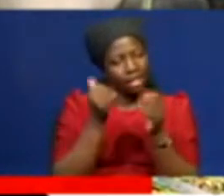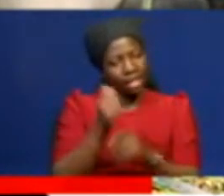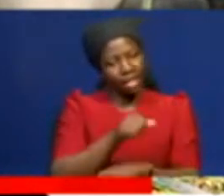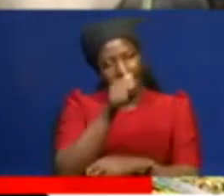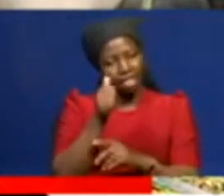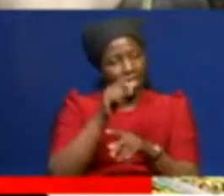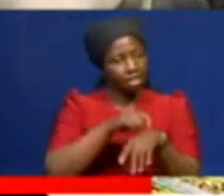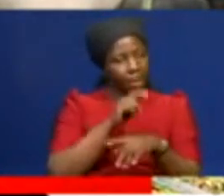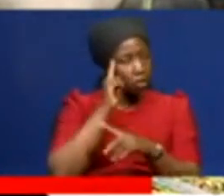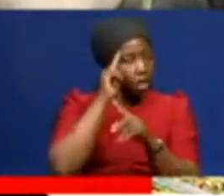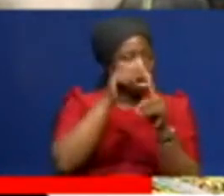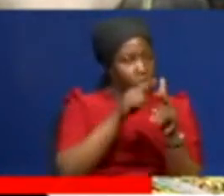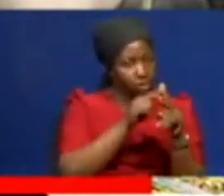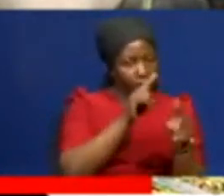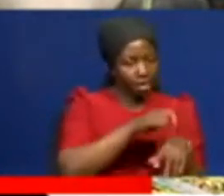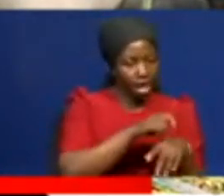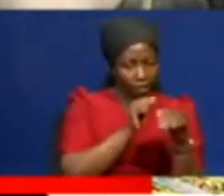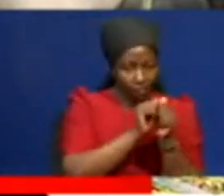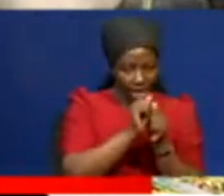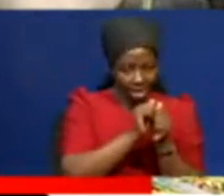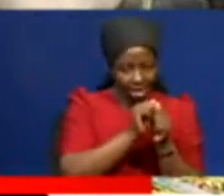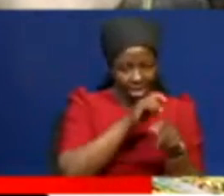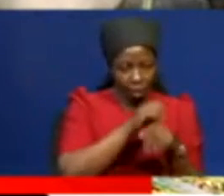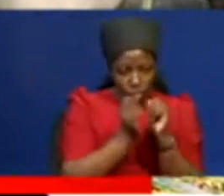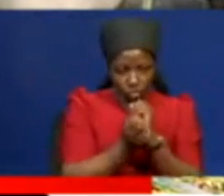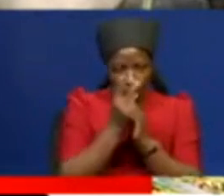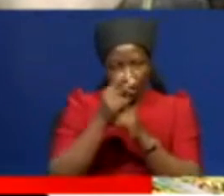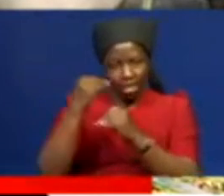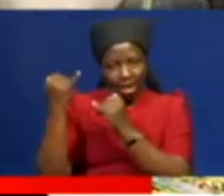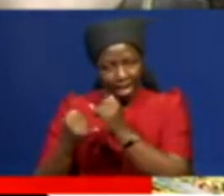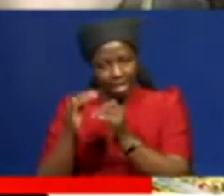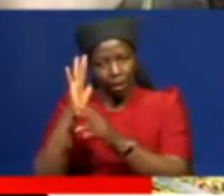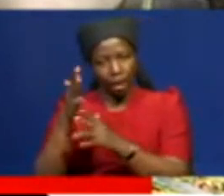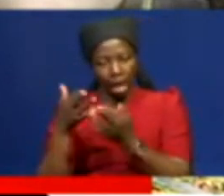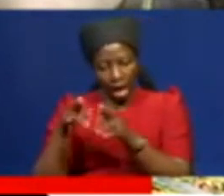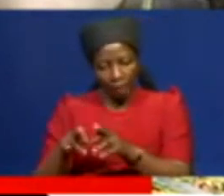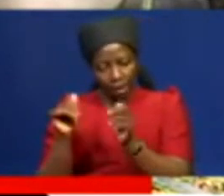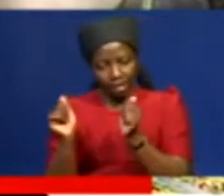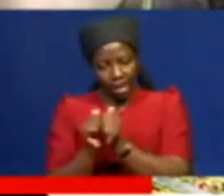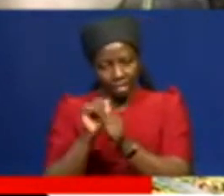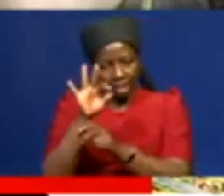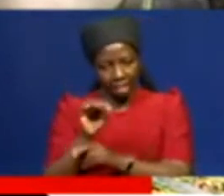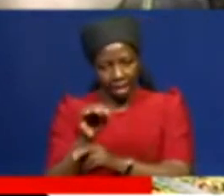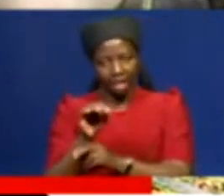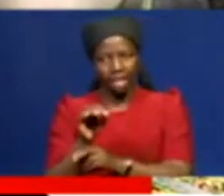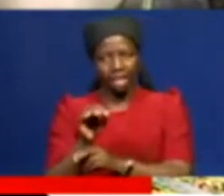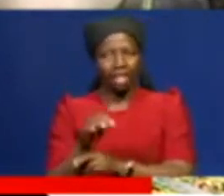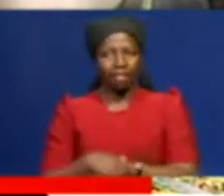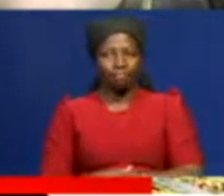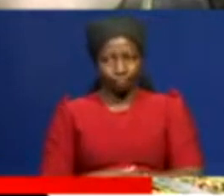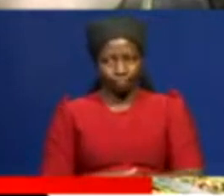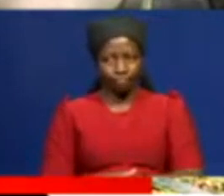do it from Friday, mm-hmm, at 12 p.m. The last game will be played at 10:30, mm-hmm, under